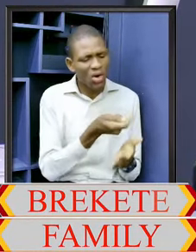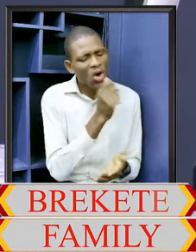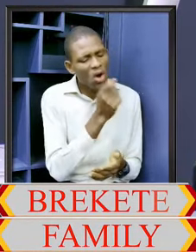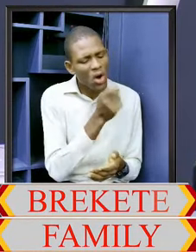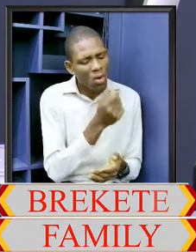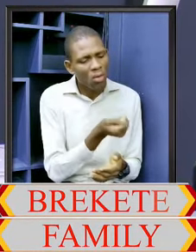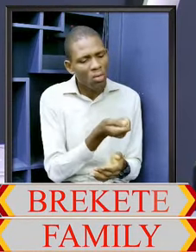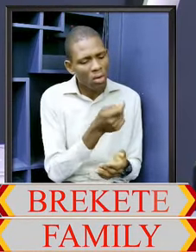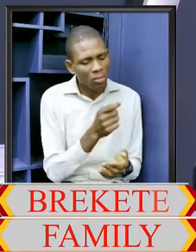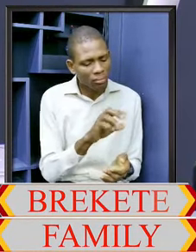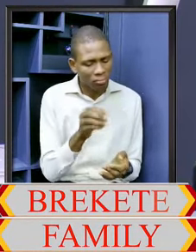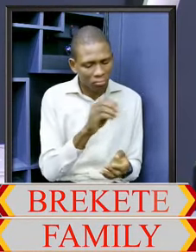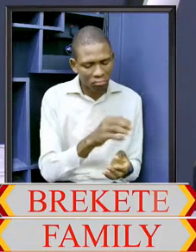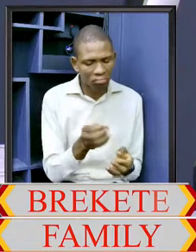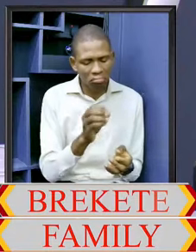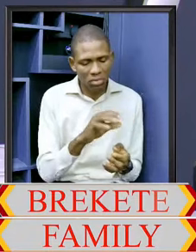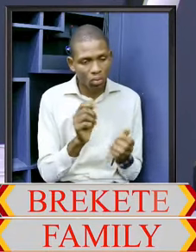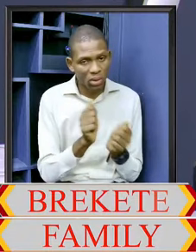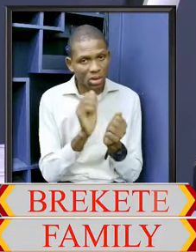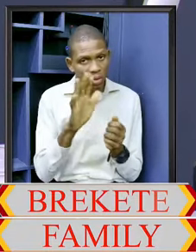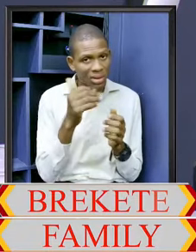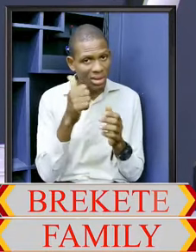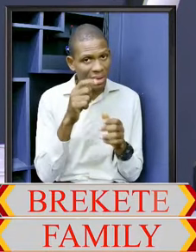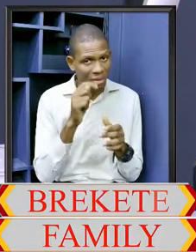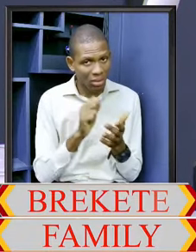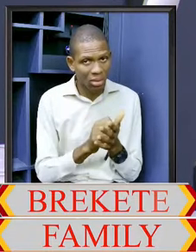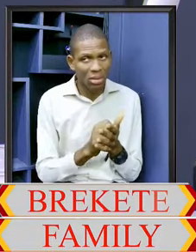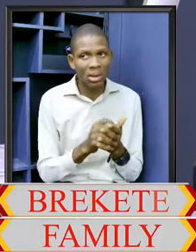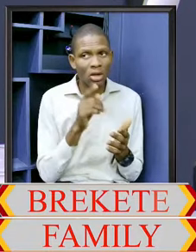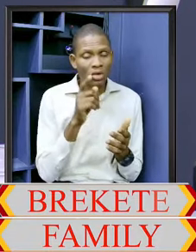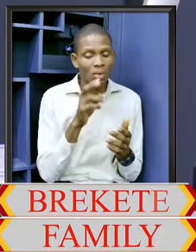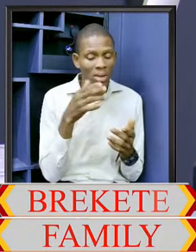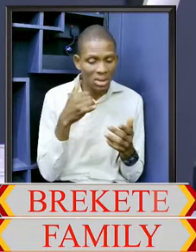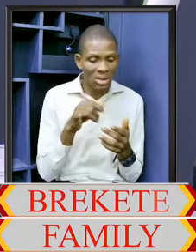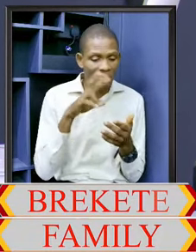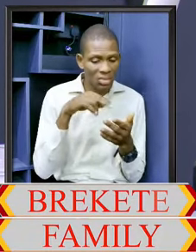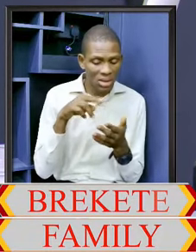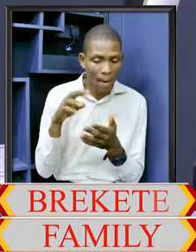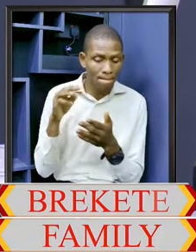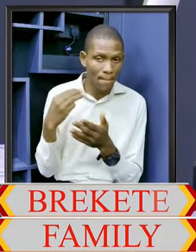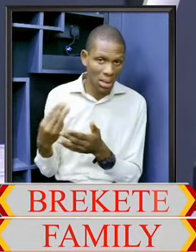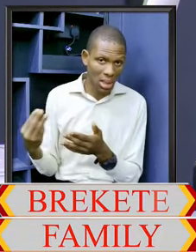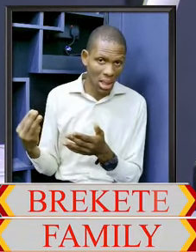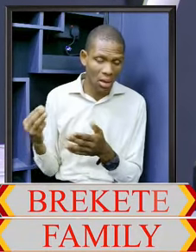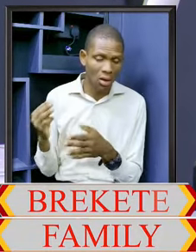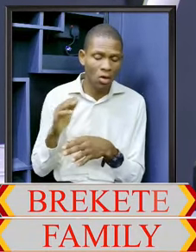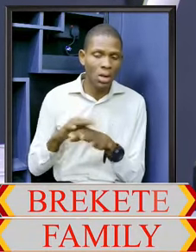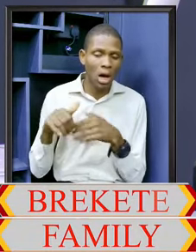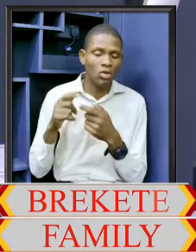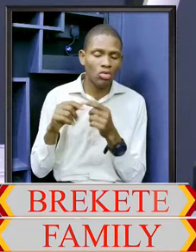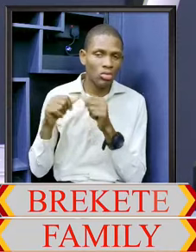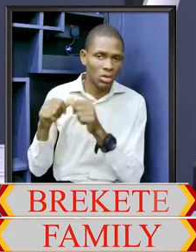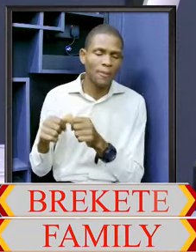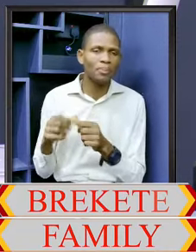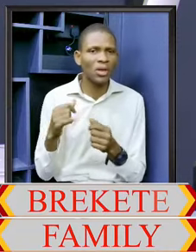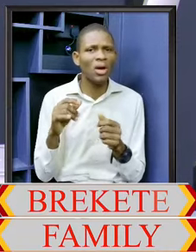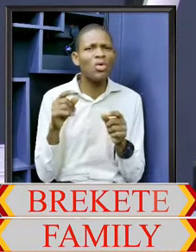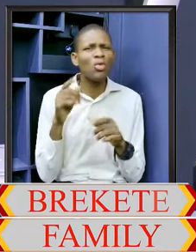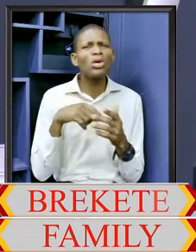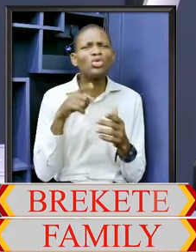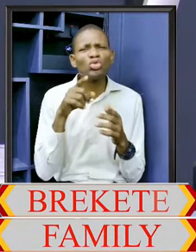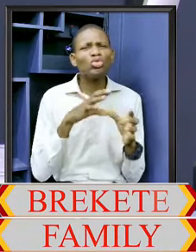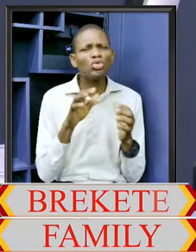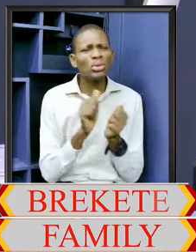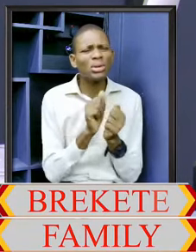with granite. Don't, I want to be real estate developer. I feel they read material on real estate where I feel get, but now granite I de sell. But what I de do with that granite?